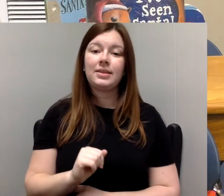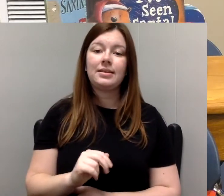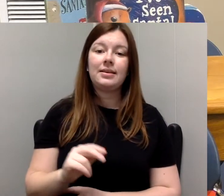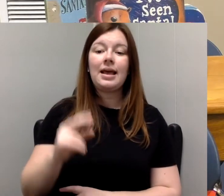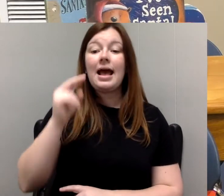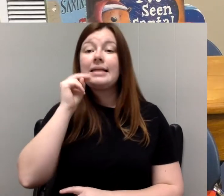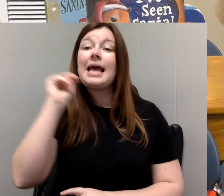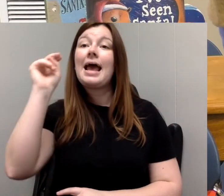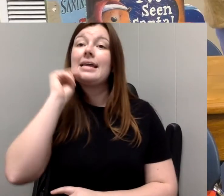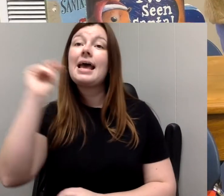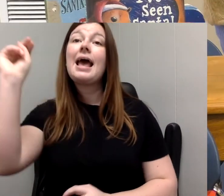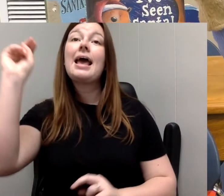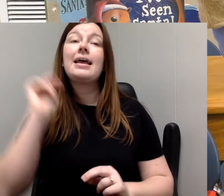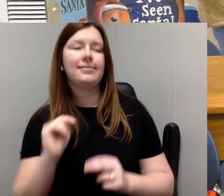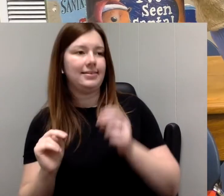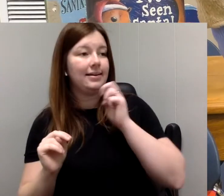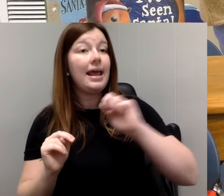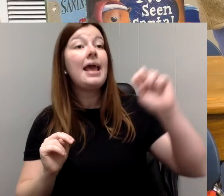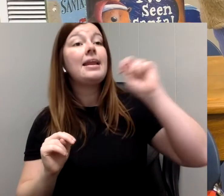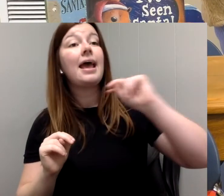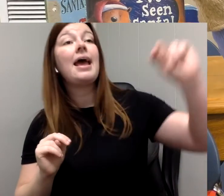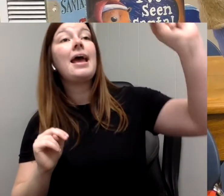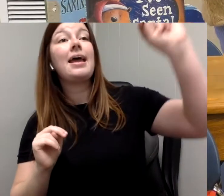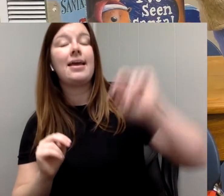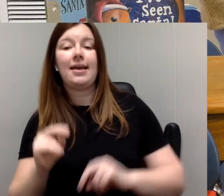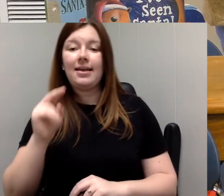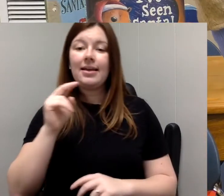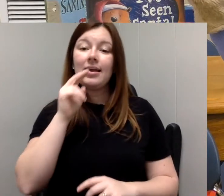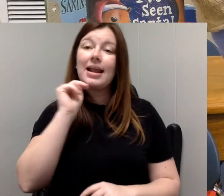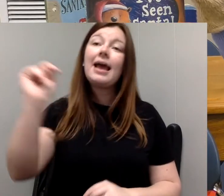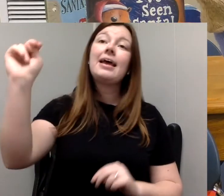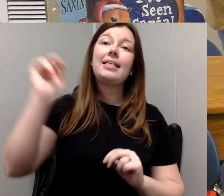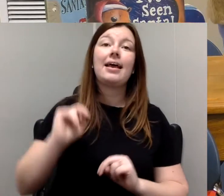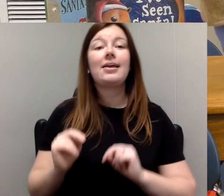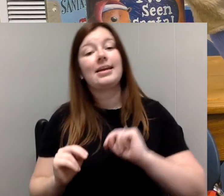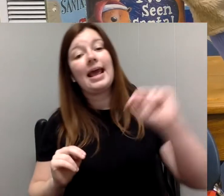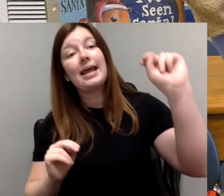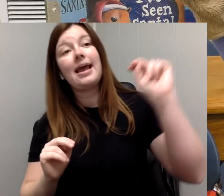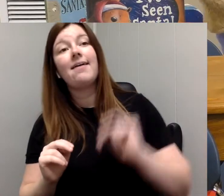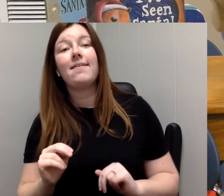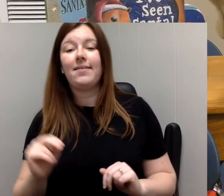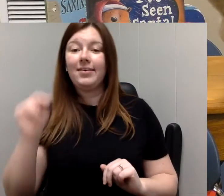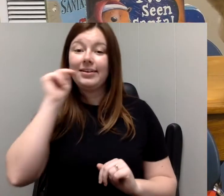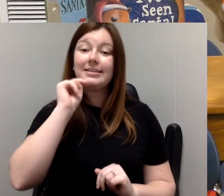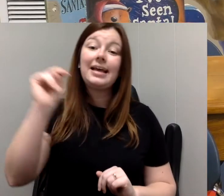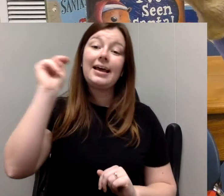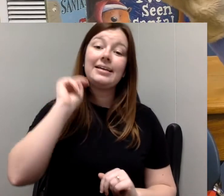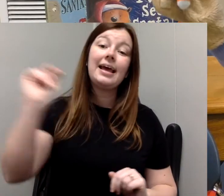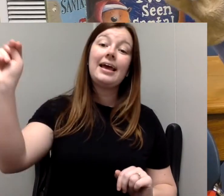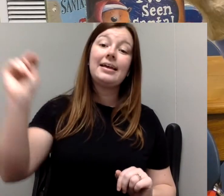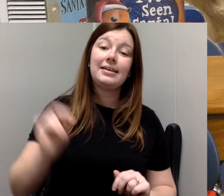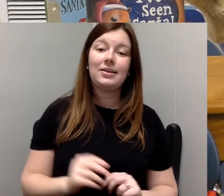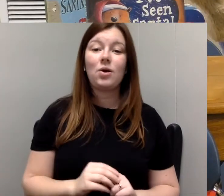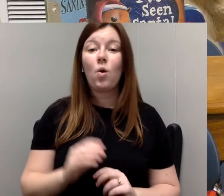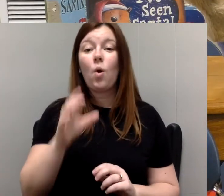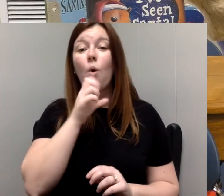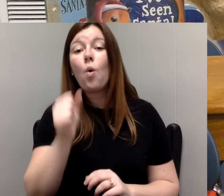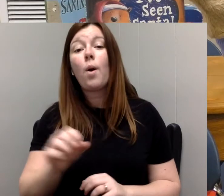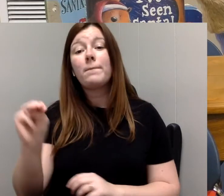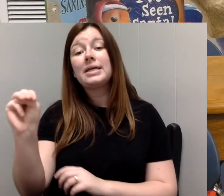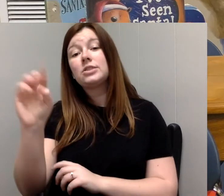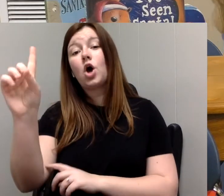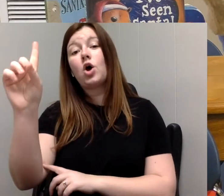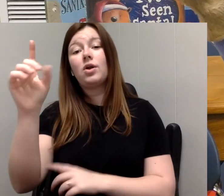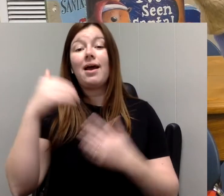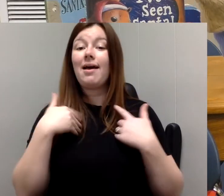E-I-E-I-O. With a neigh-neigh here and a neigh-neigh there. Here a neigh, there a neigh, everywhere a neigh,